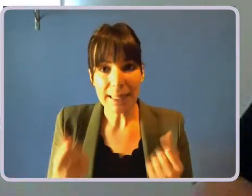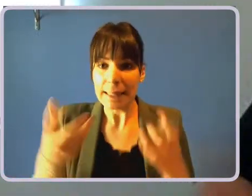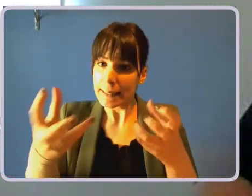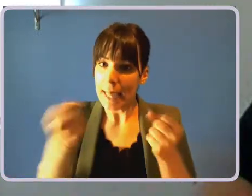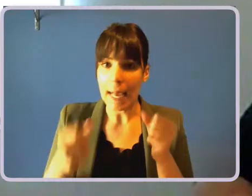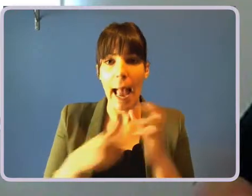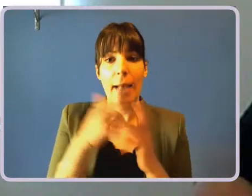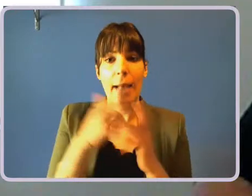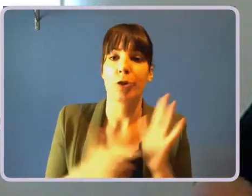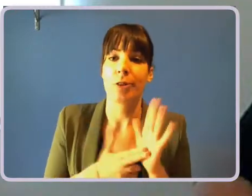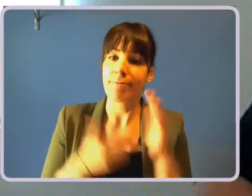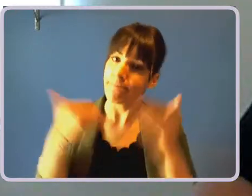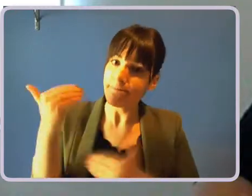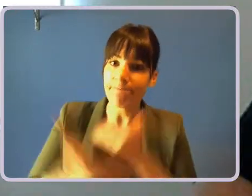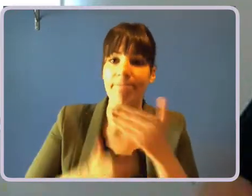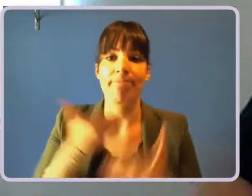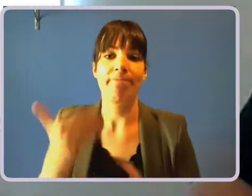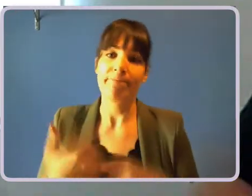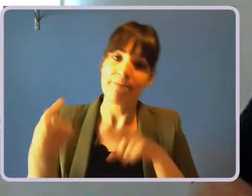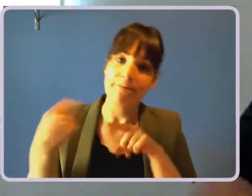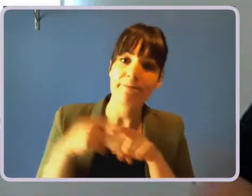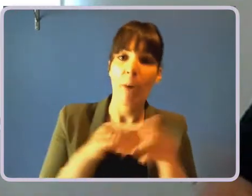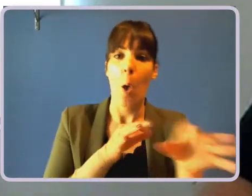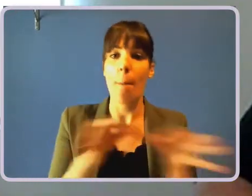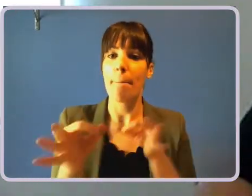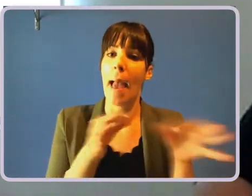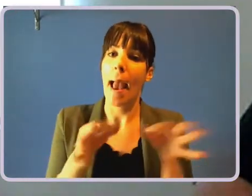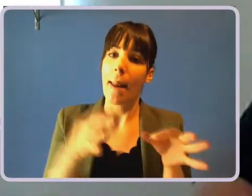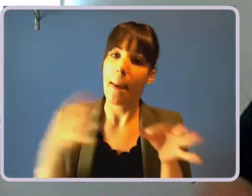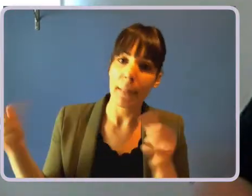around people with disabilities without delay today.